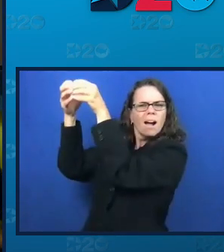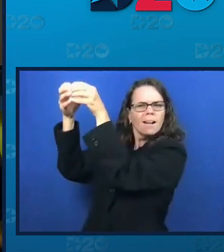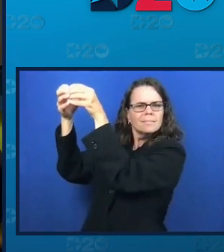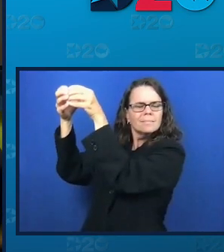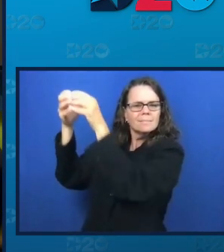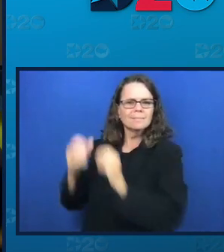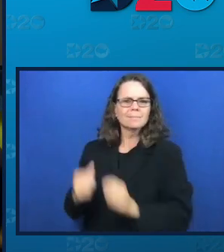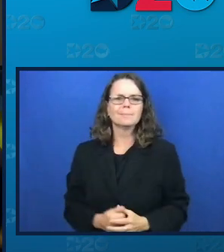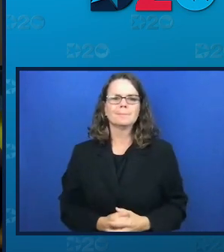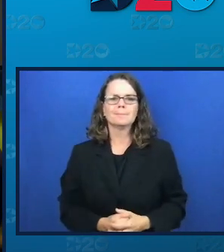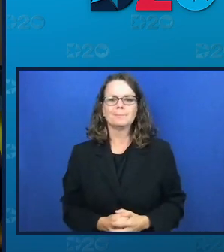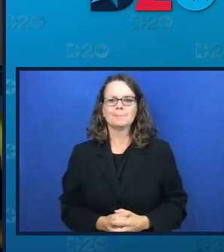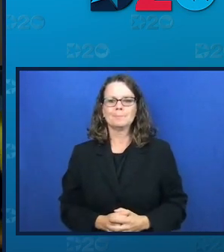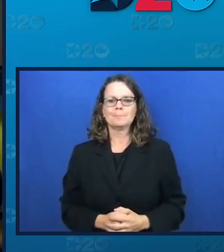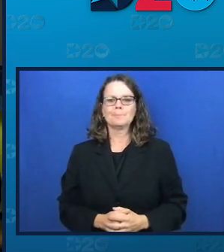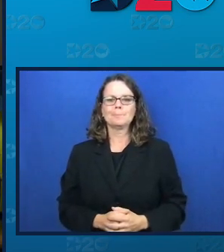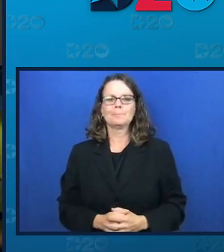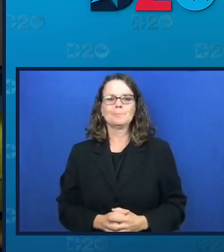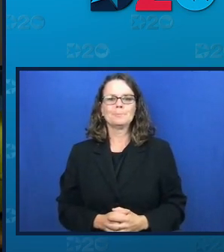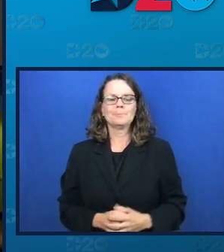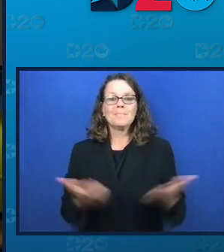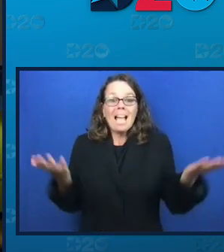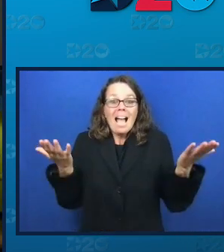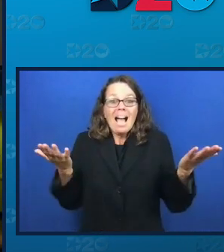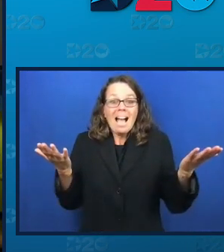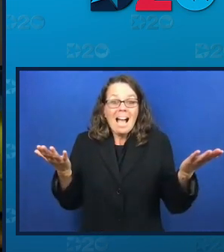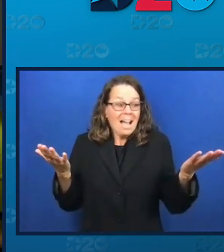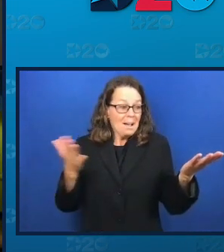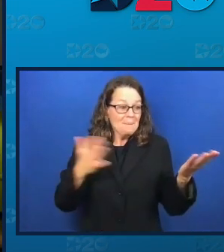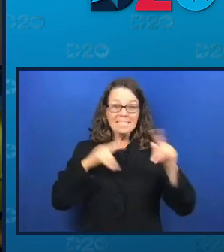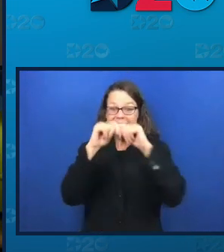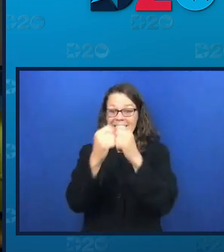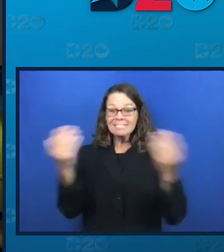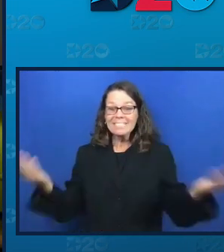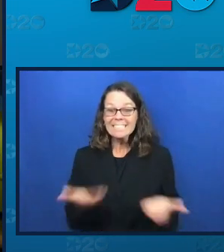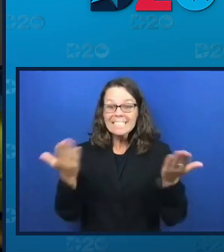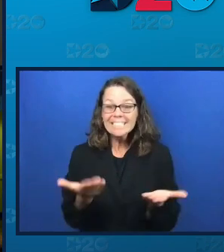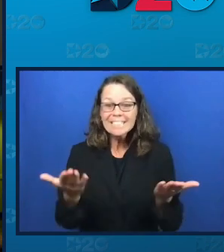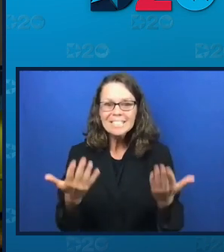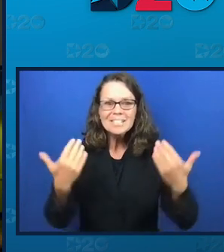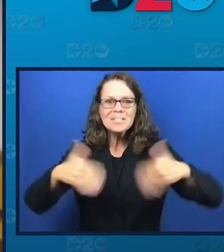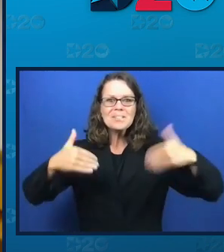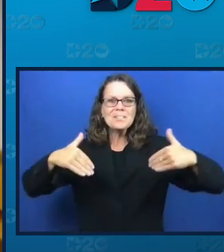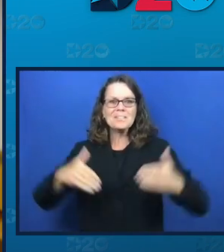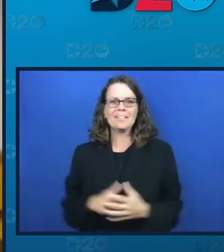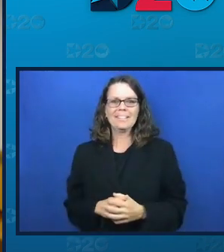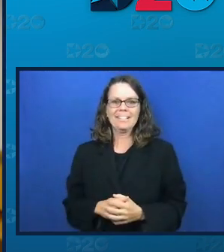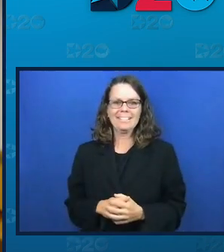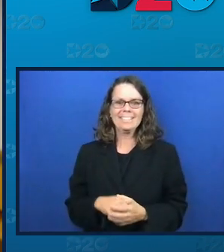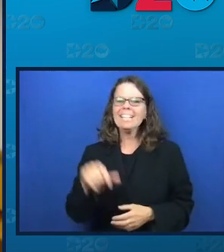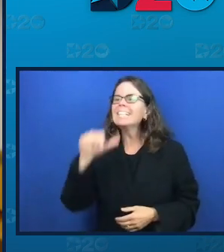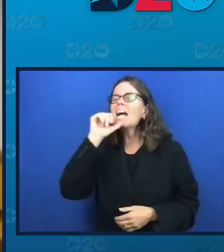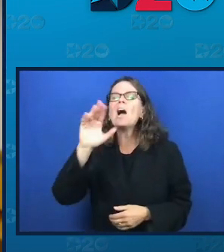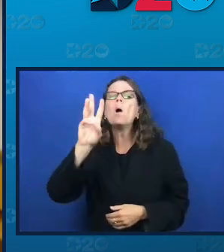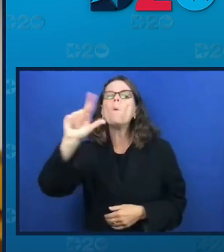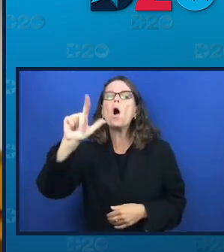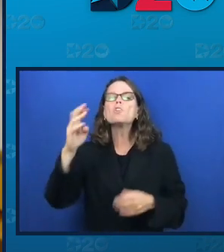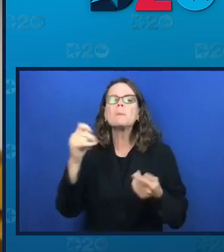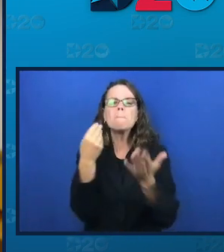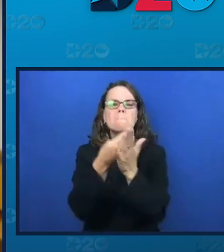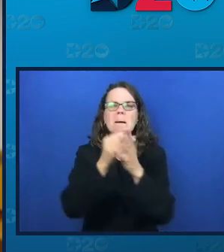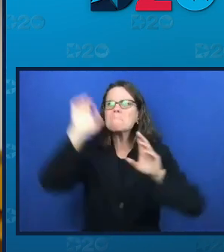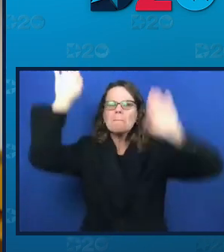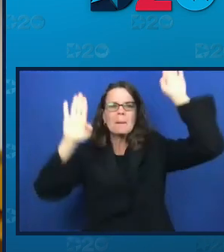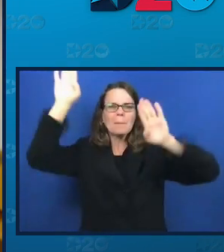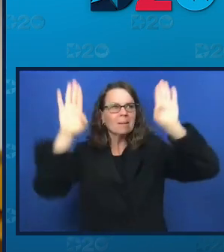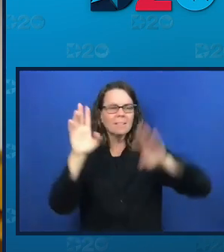This is my team. You guys build America, not Wall Street. Unions build America. That's right. The Americans just want to live meekly comfortable.